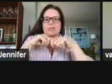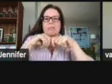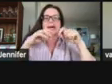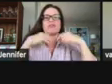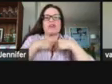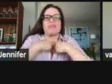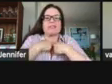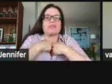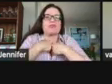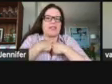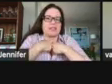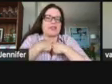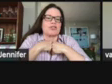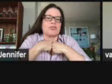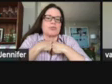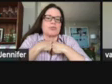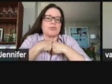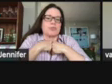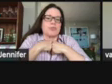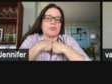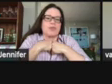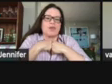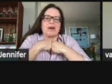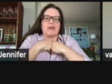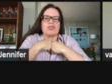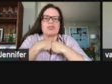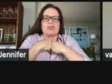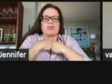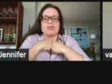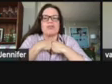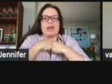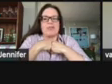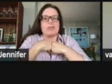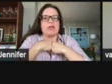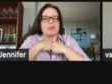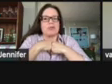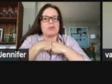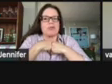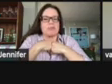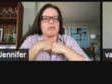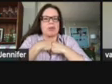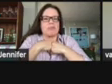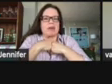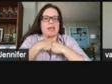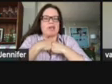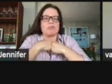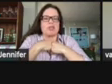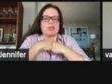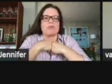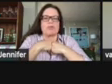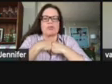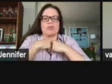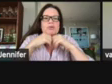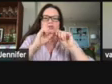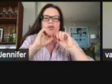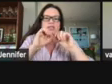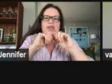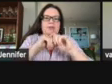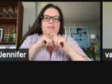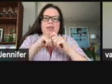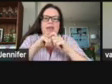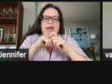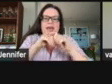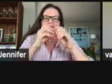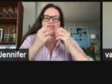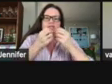quilt. And one of my sisters is actually a quilter, which is unusual. You don't have that many quilters anymore of people my age, but she's quilting. She quilts all the